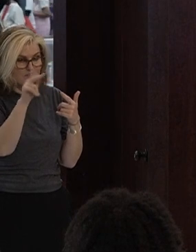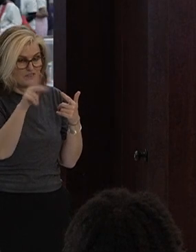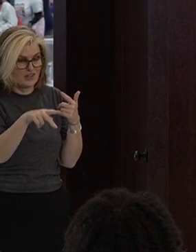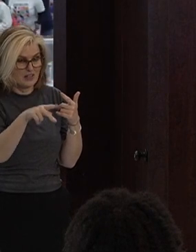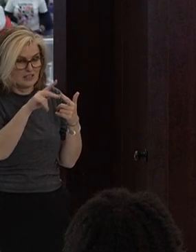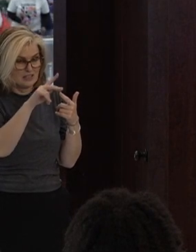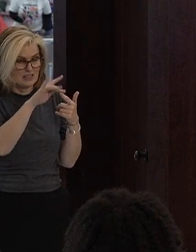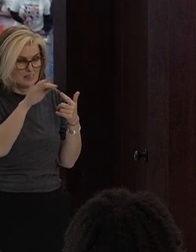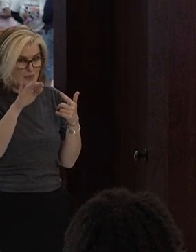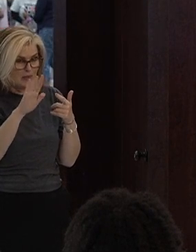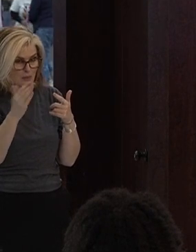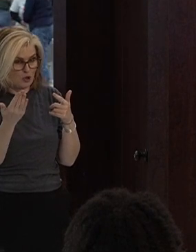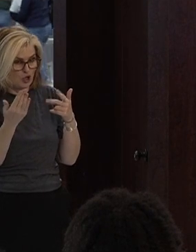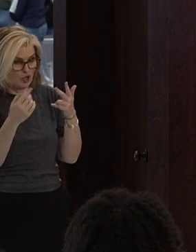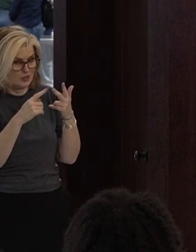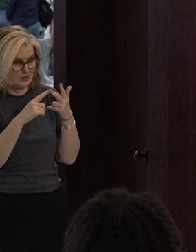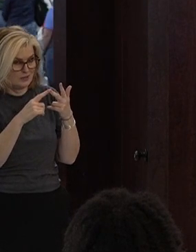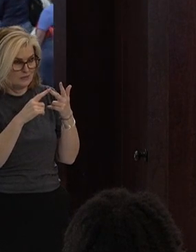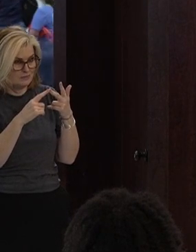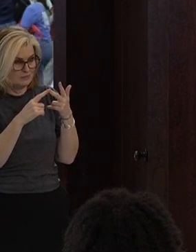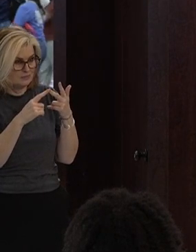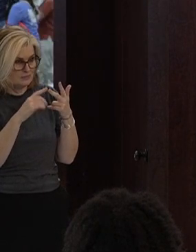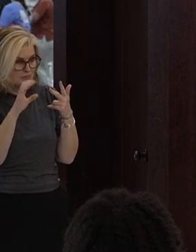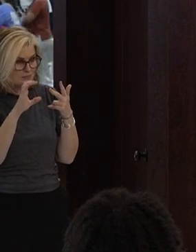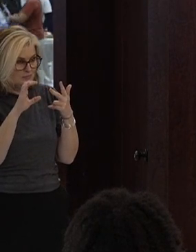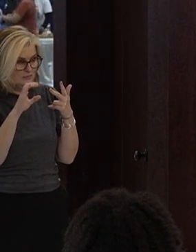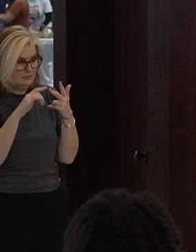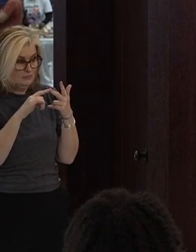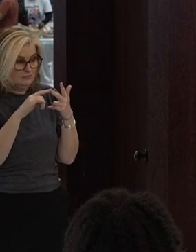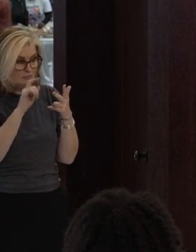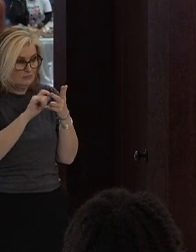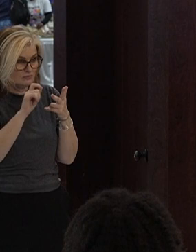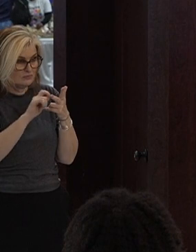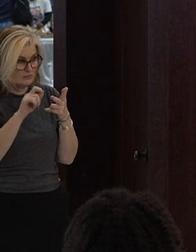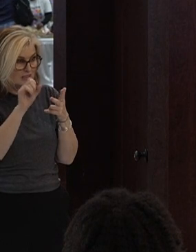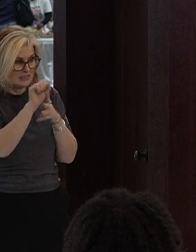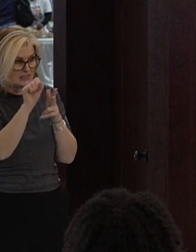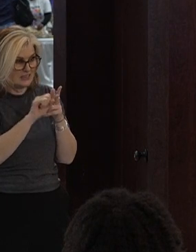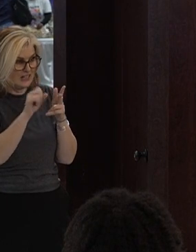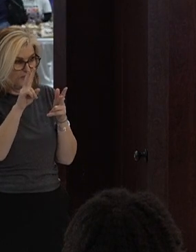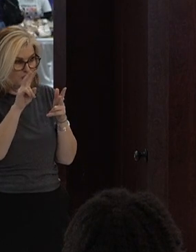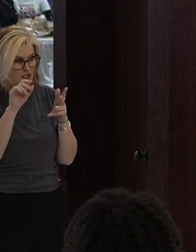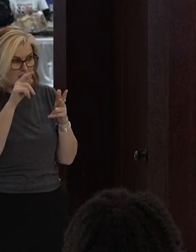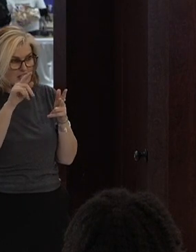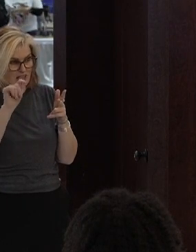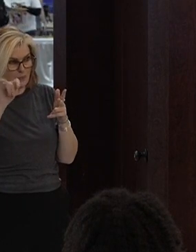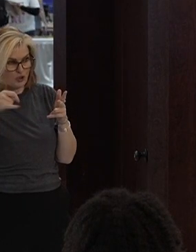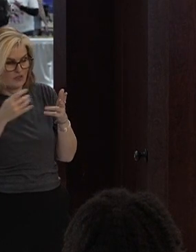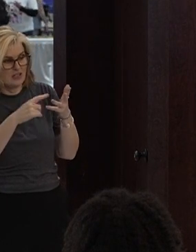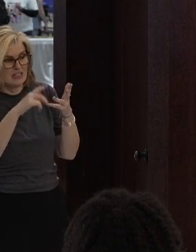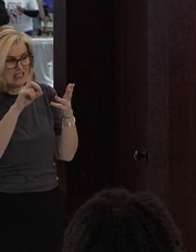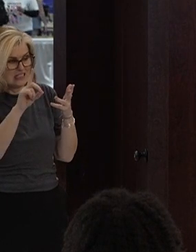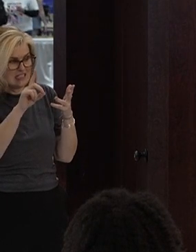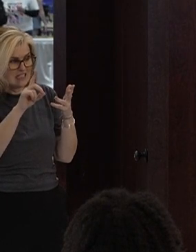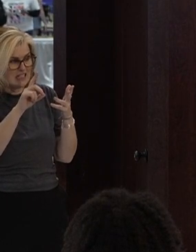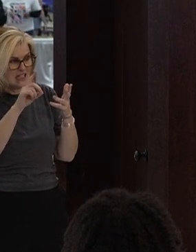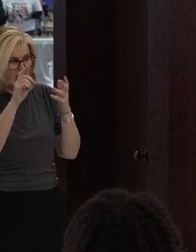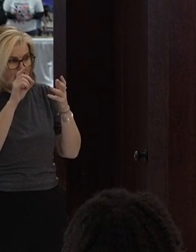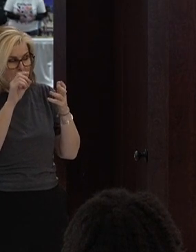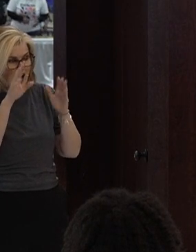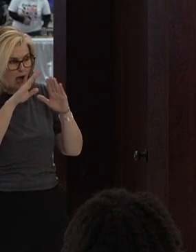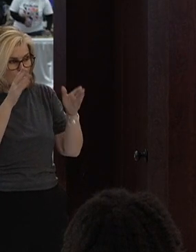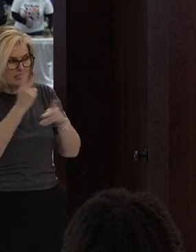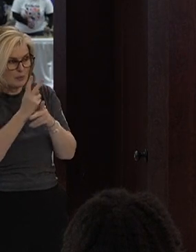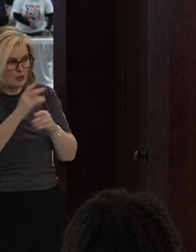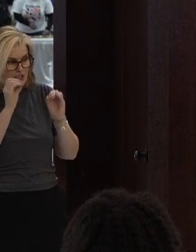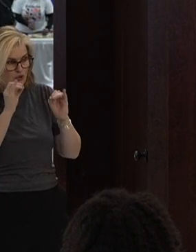Philadelphia Spelling Book? C, notes on the state of Virginia by Thomas Jefferson? D, the housekeeper's instructor? Okay,